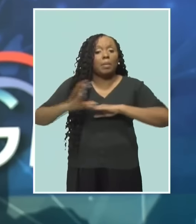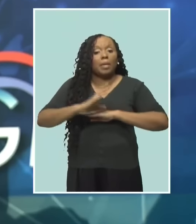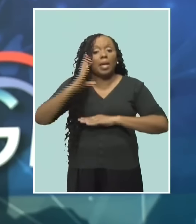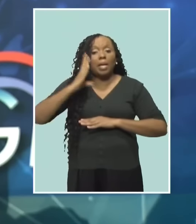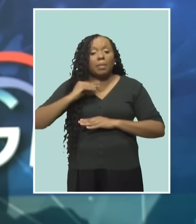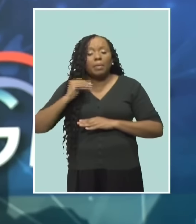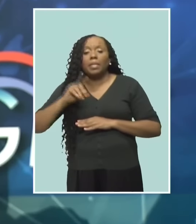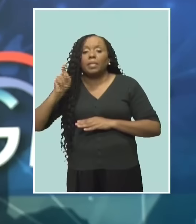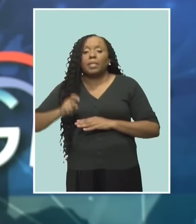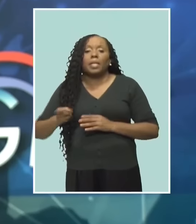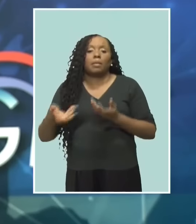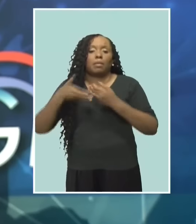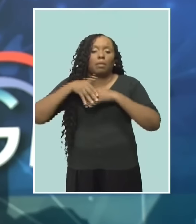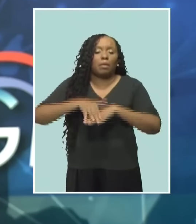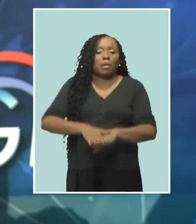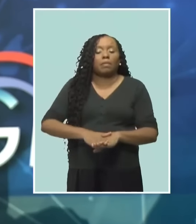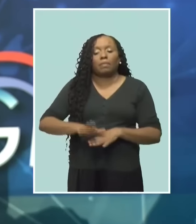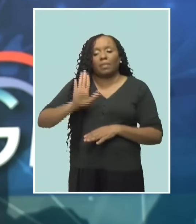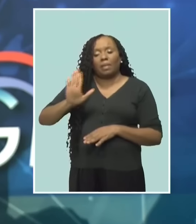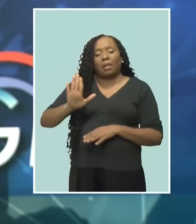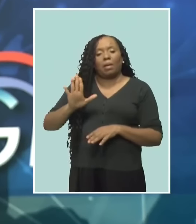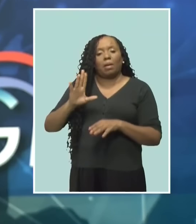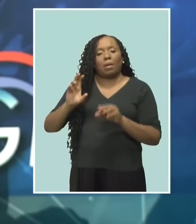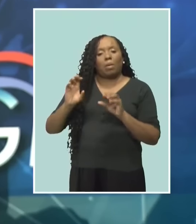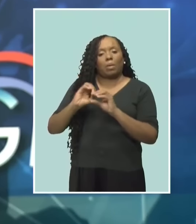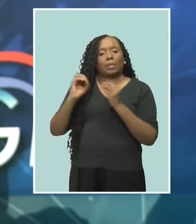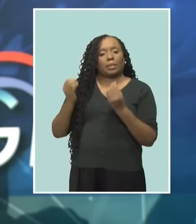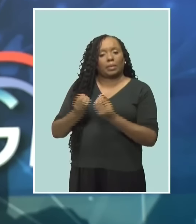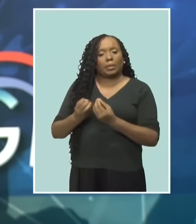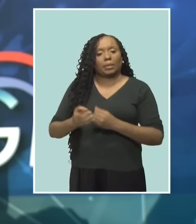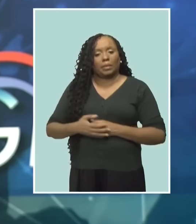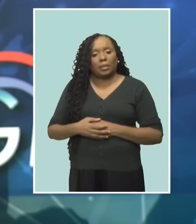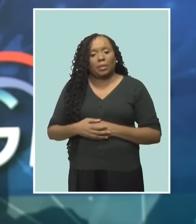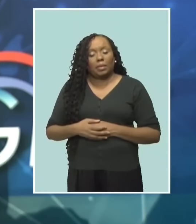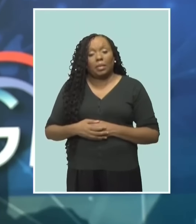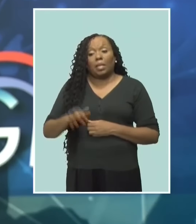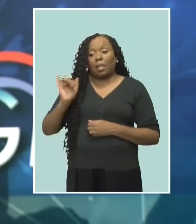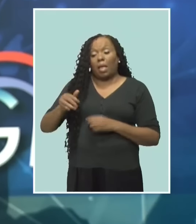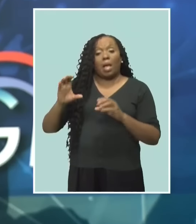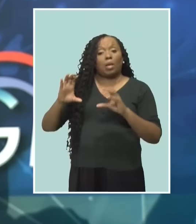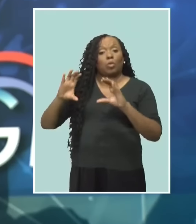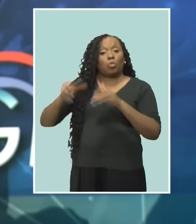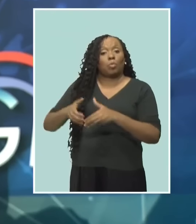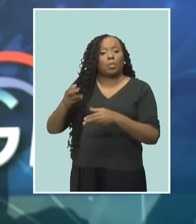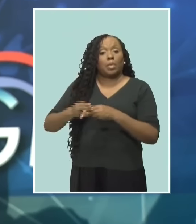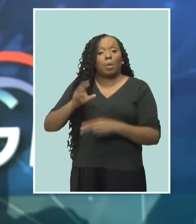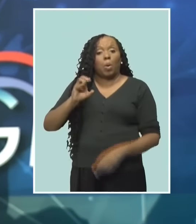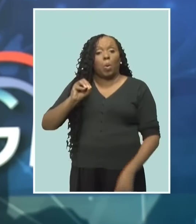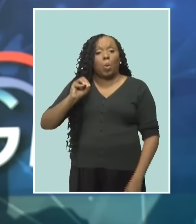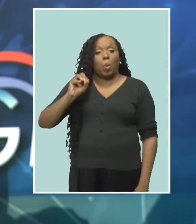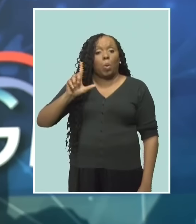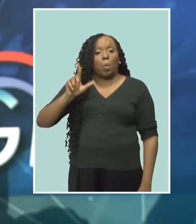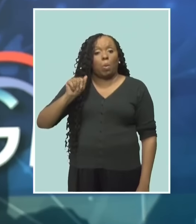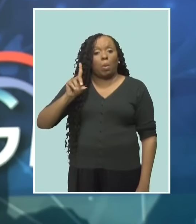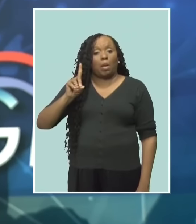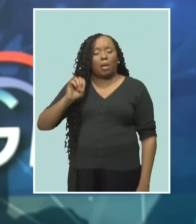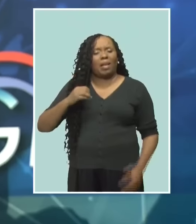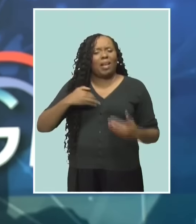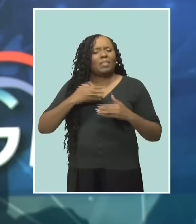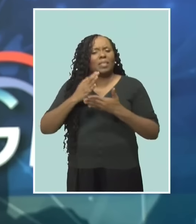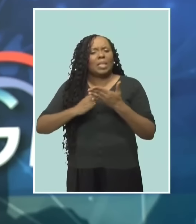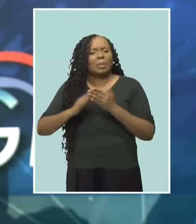fully into the work of the organization. She also pointed out that within OLAD, there are sub-regional differences that need to be